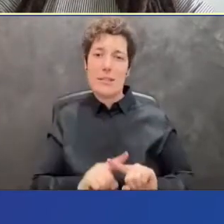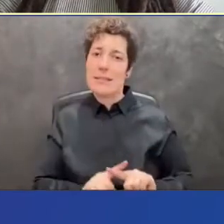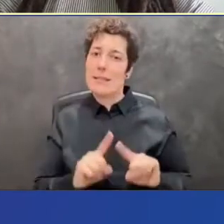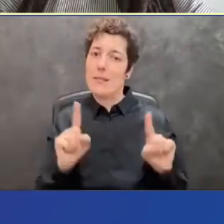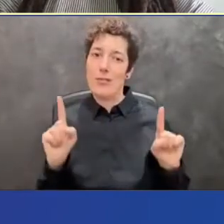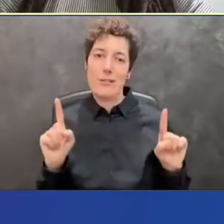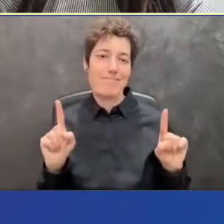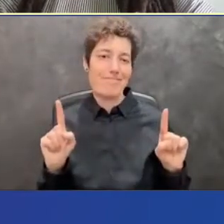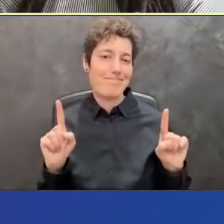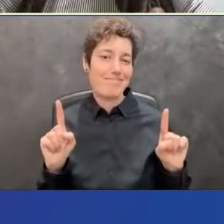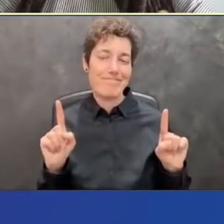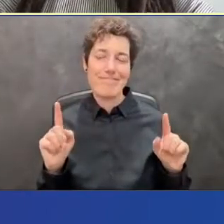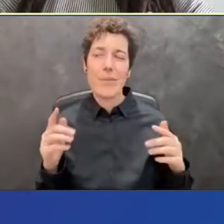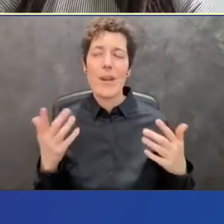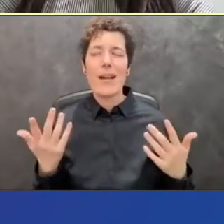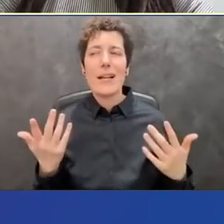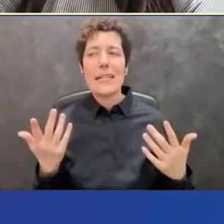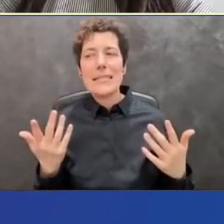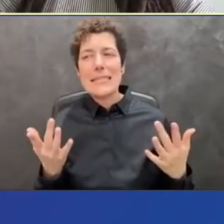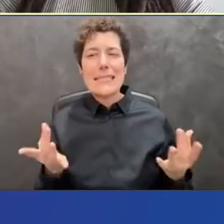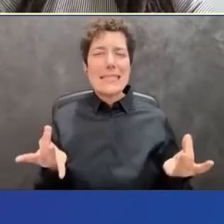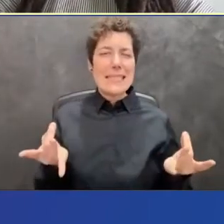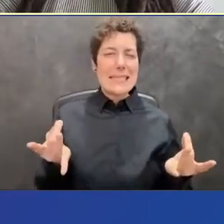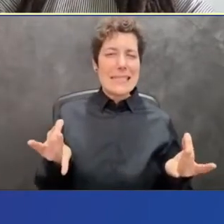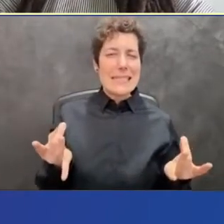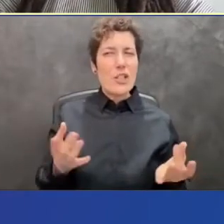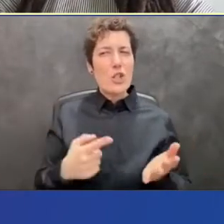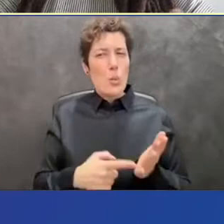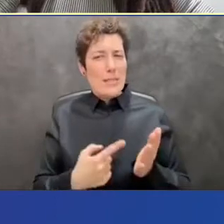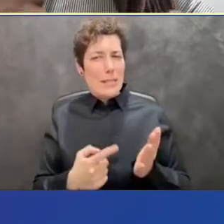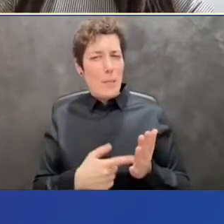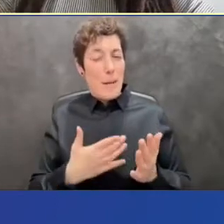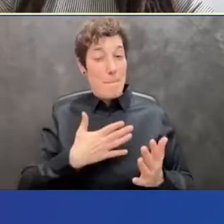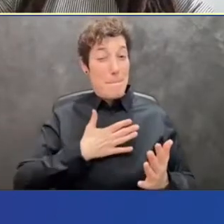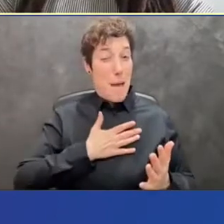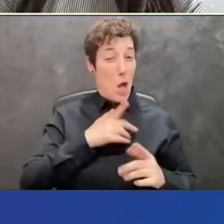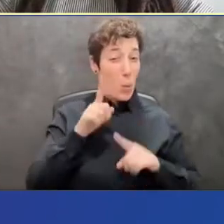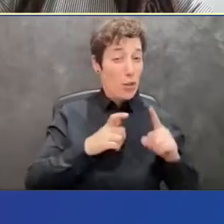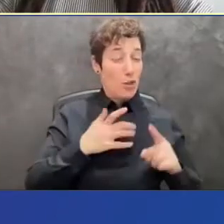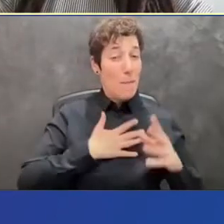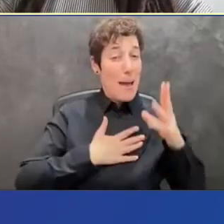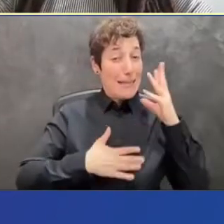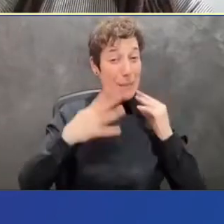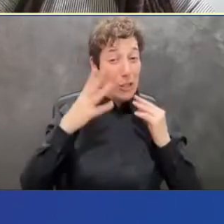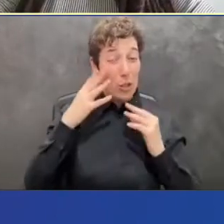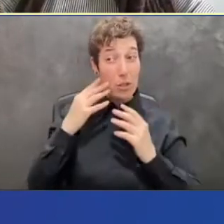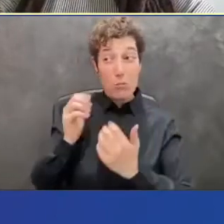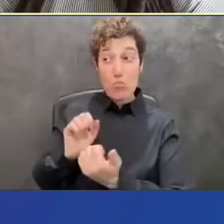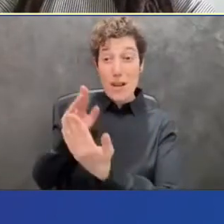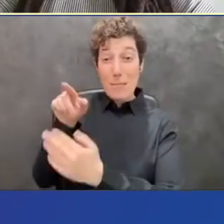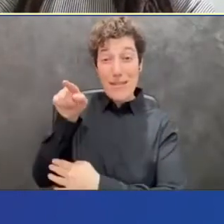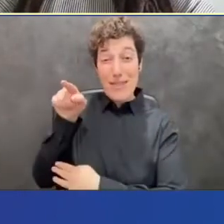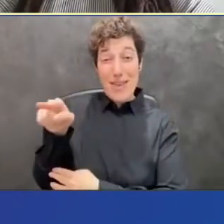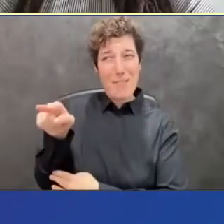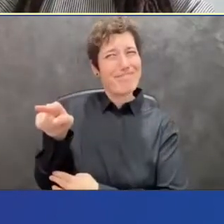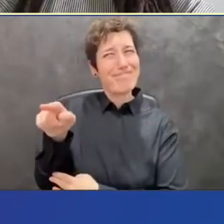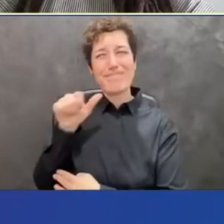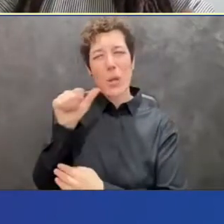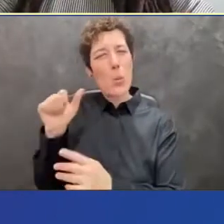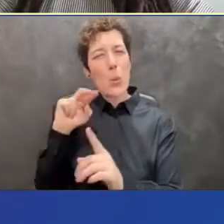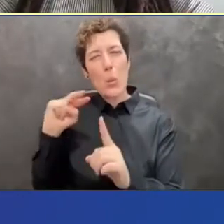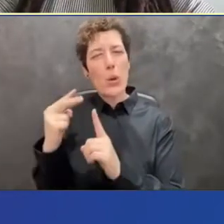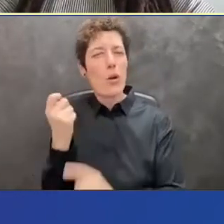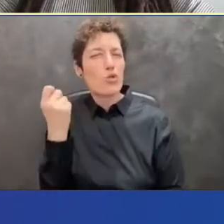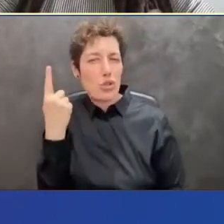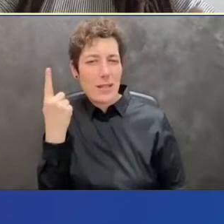always comfortable bringing everything their way. And so, you know, I had to personally seek some support of, you